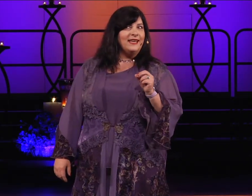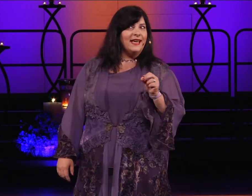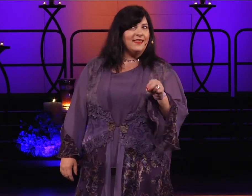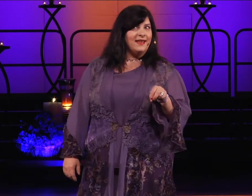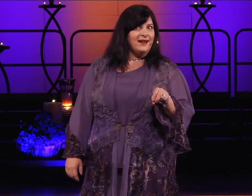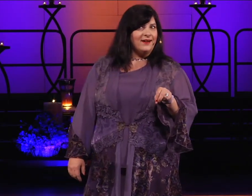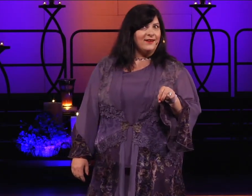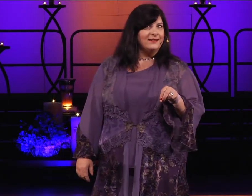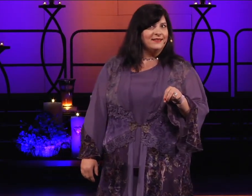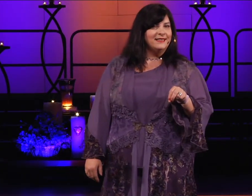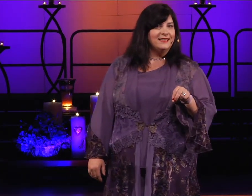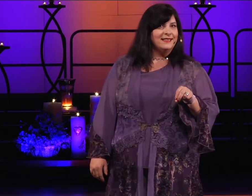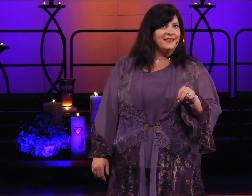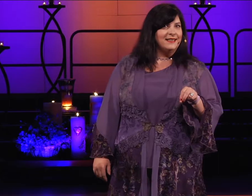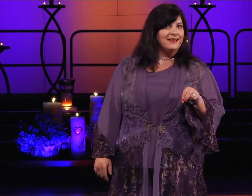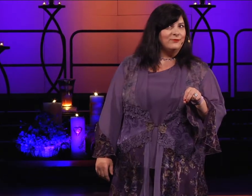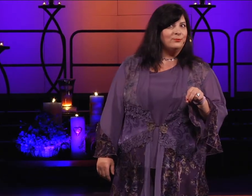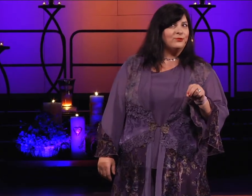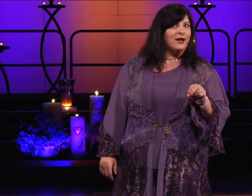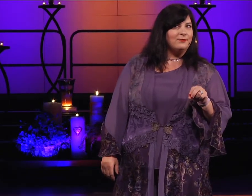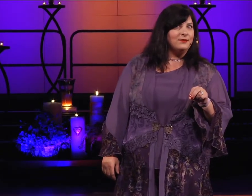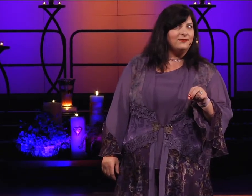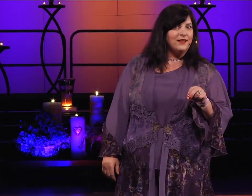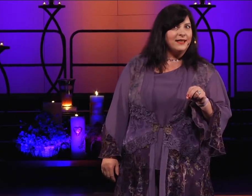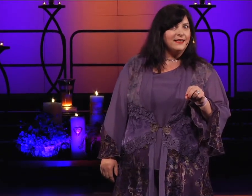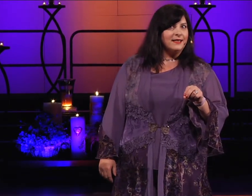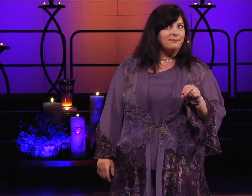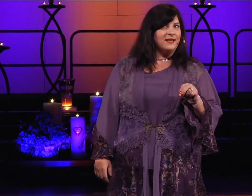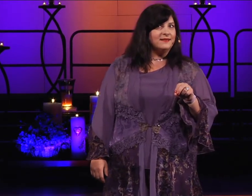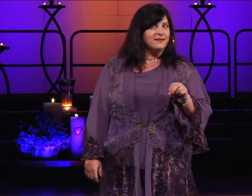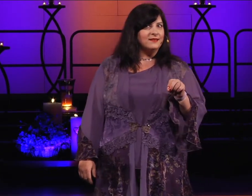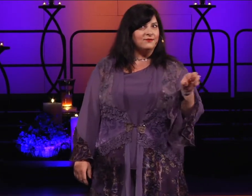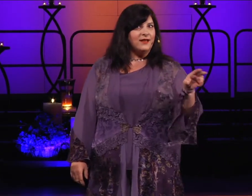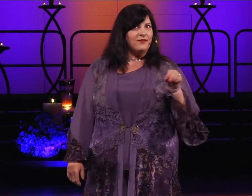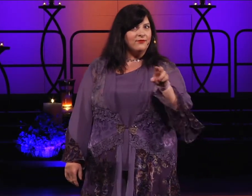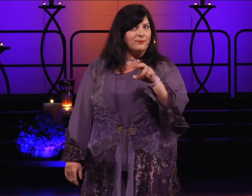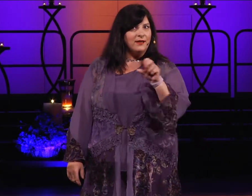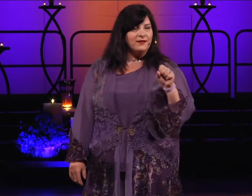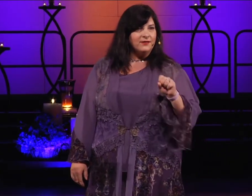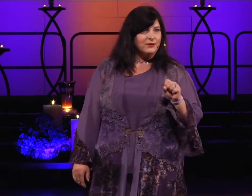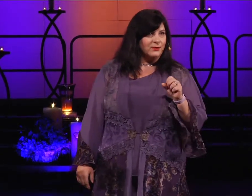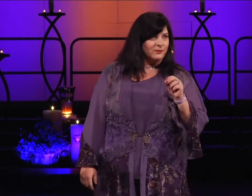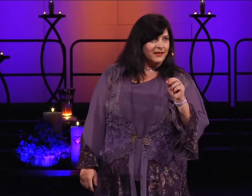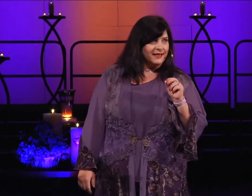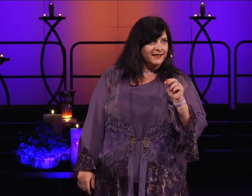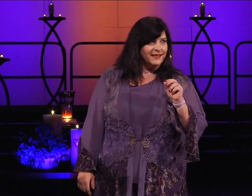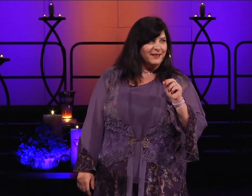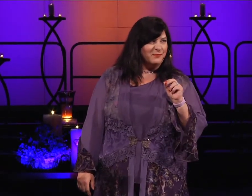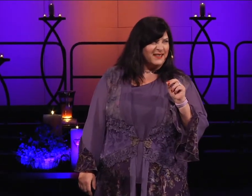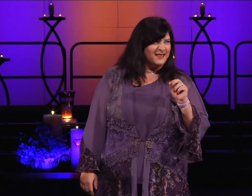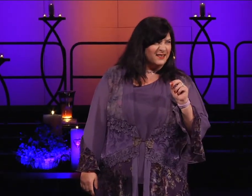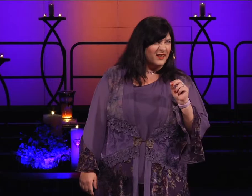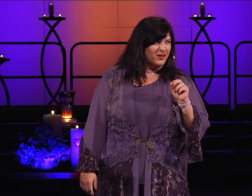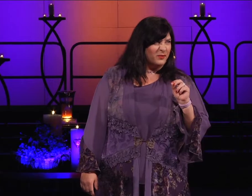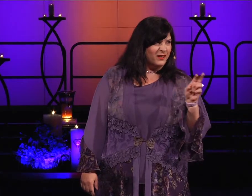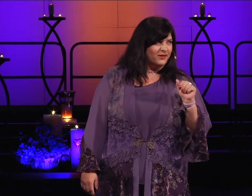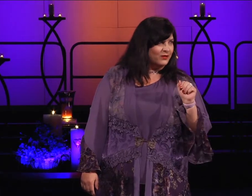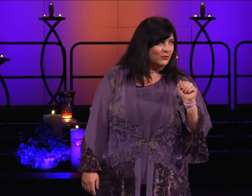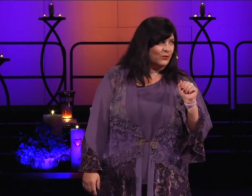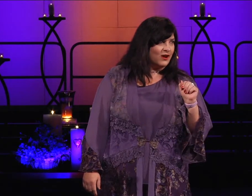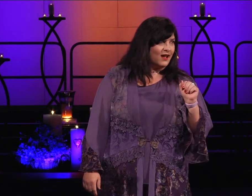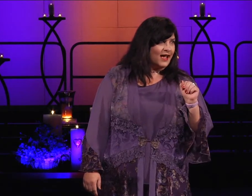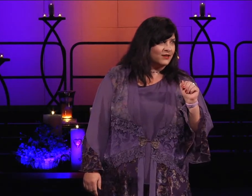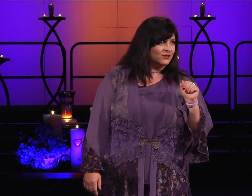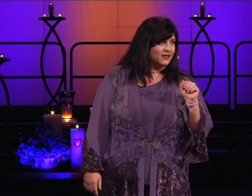When we get there, we'll probably find that pieces of every bit of it were right, and pieces of every bit